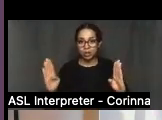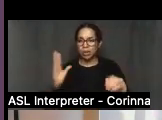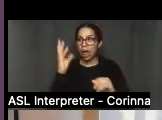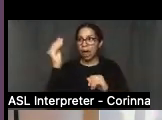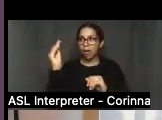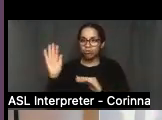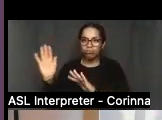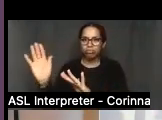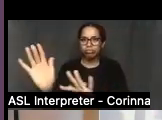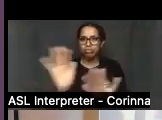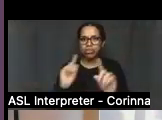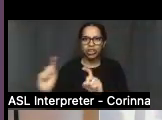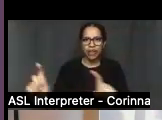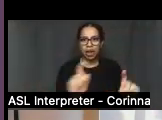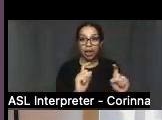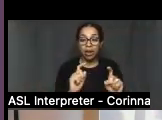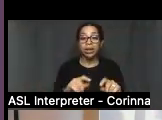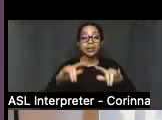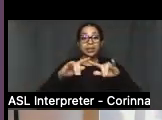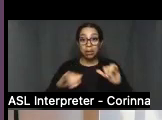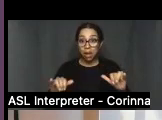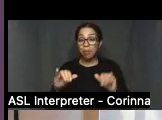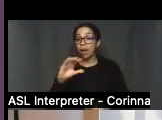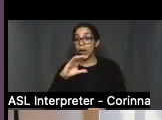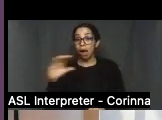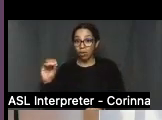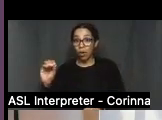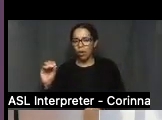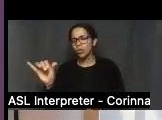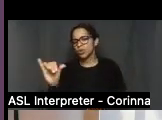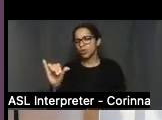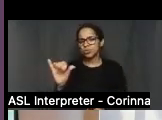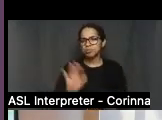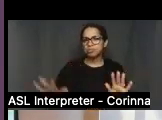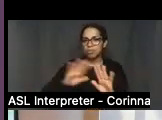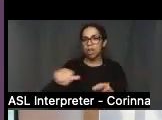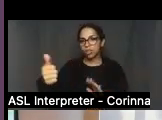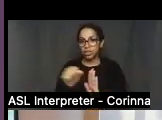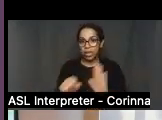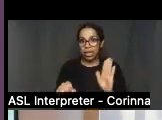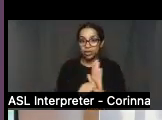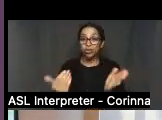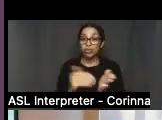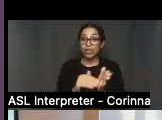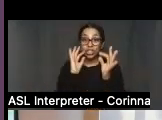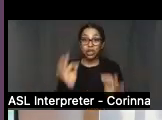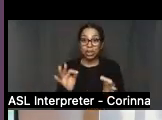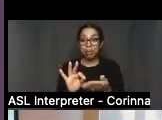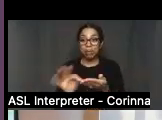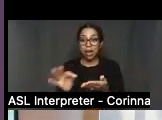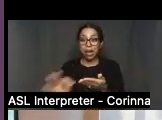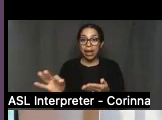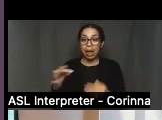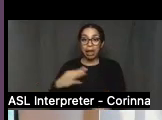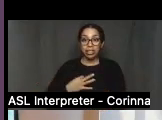2023, Colorado joined the rest of the country in redetermining Medicaid eligibility following the end of the public